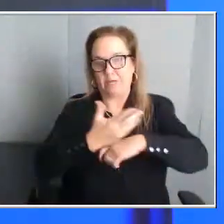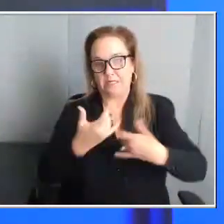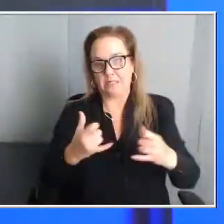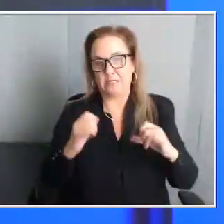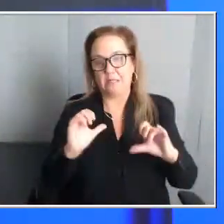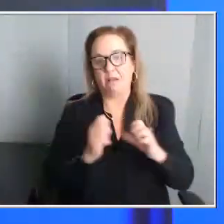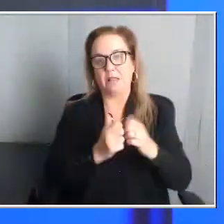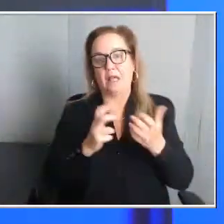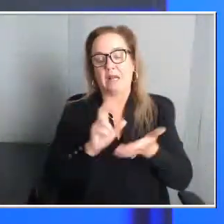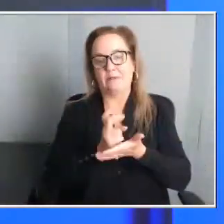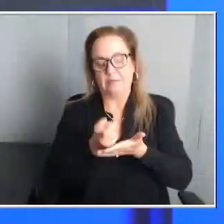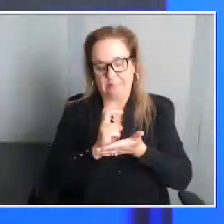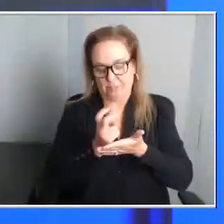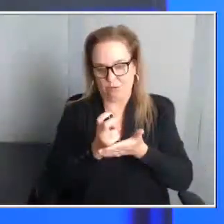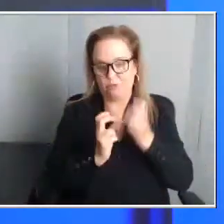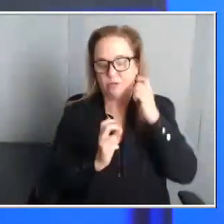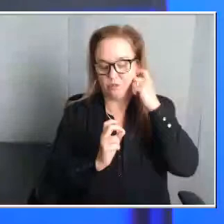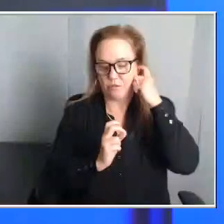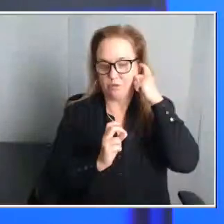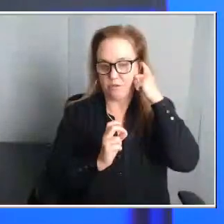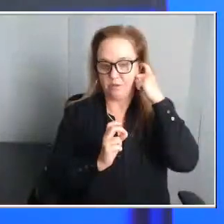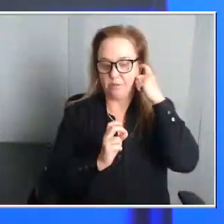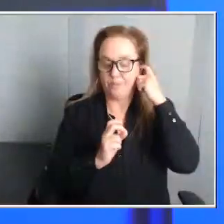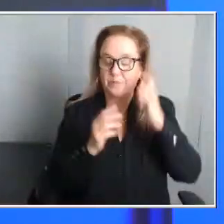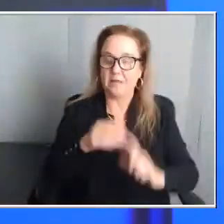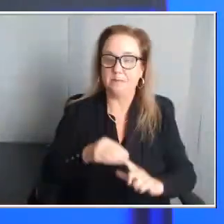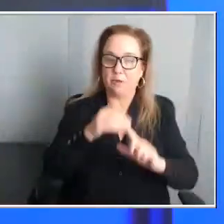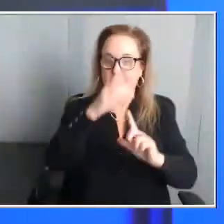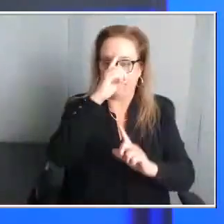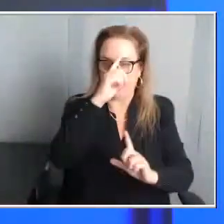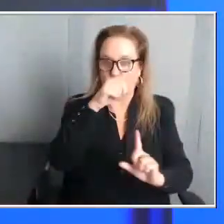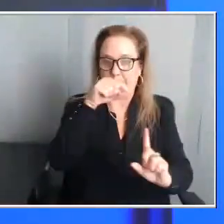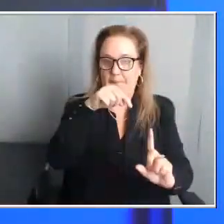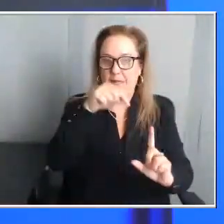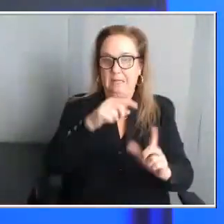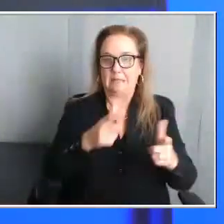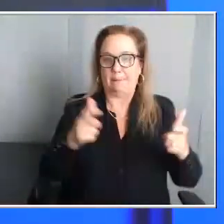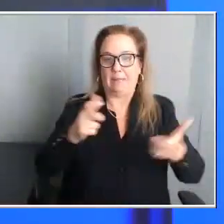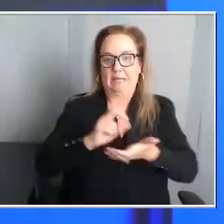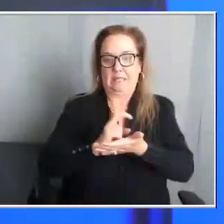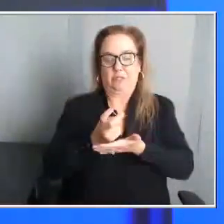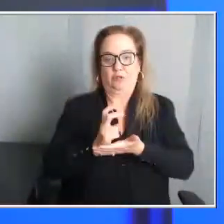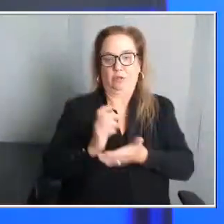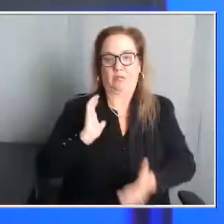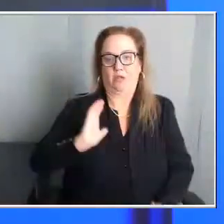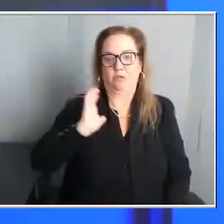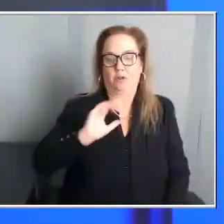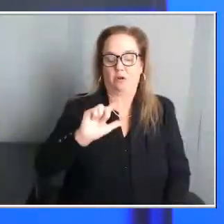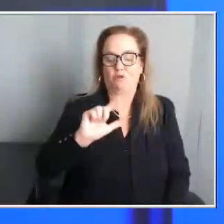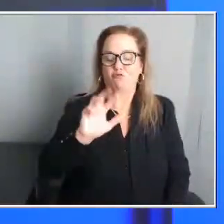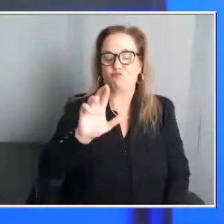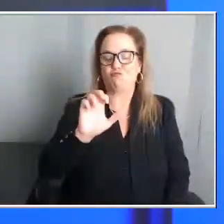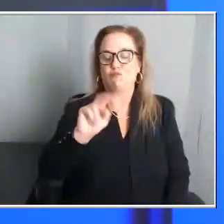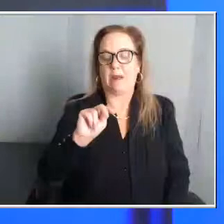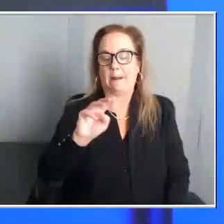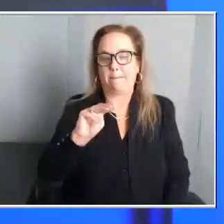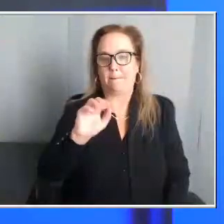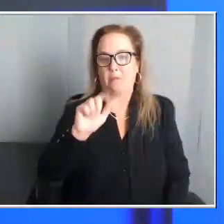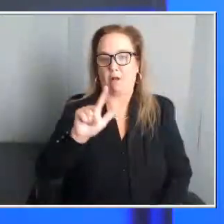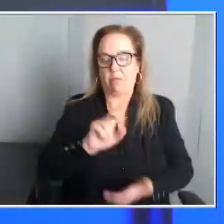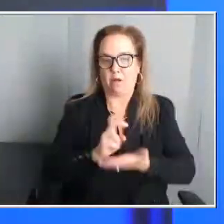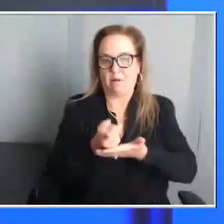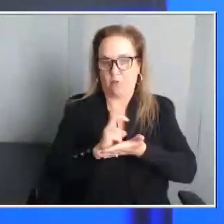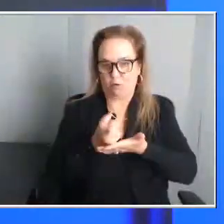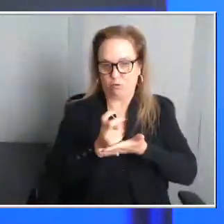seizures, especially when for him it was always the big seizures, what they used to call grand mal, the convulsions, where